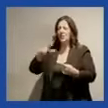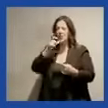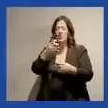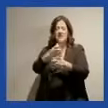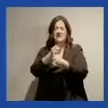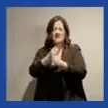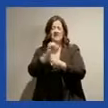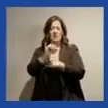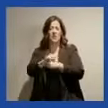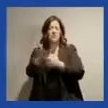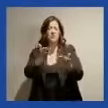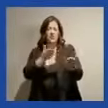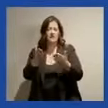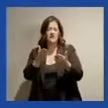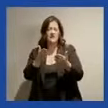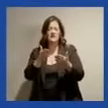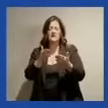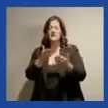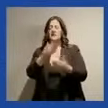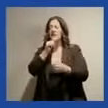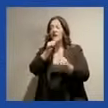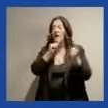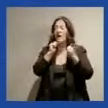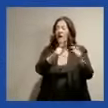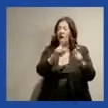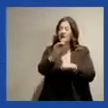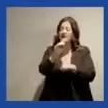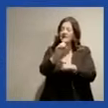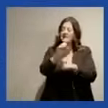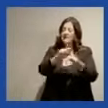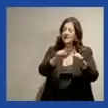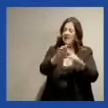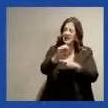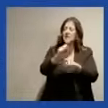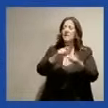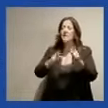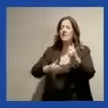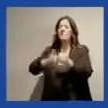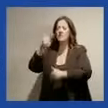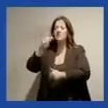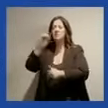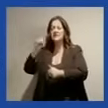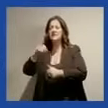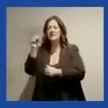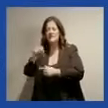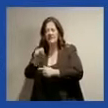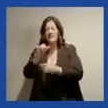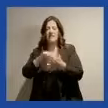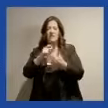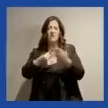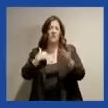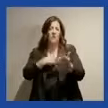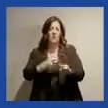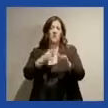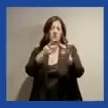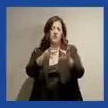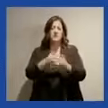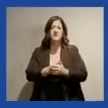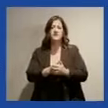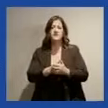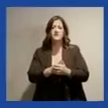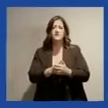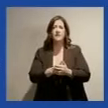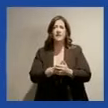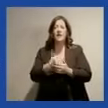services. Vast majority, not all cases, is that achieved with the proposal we're setting forth. Question we're